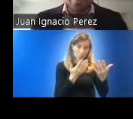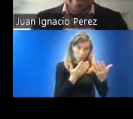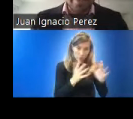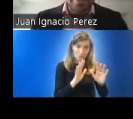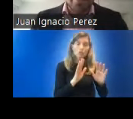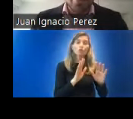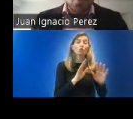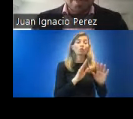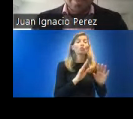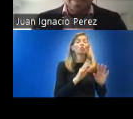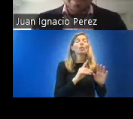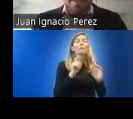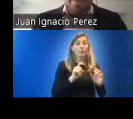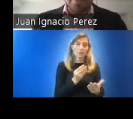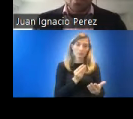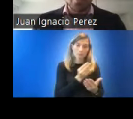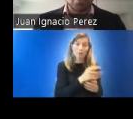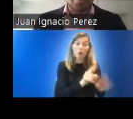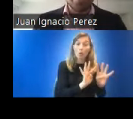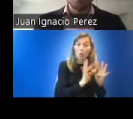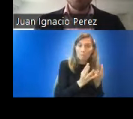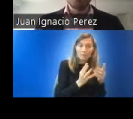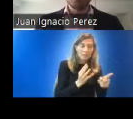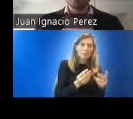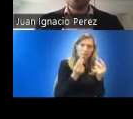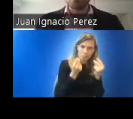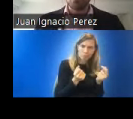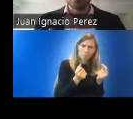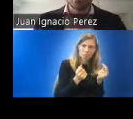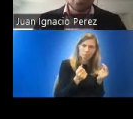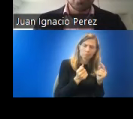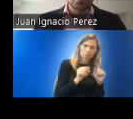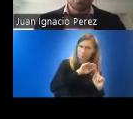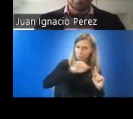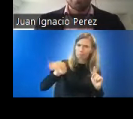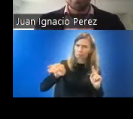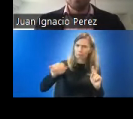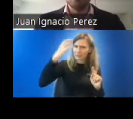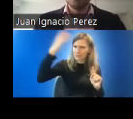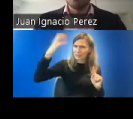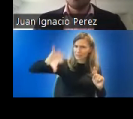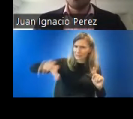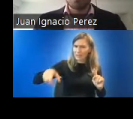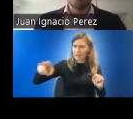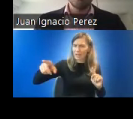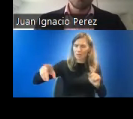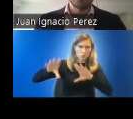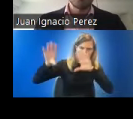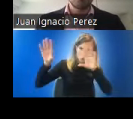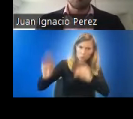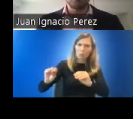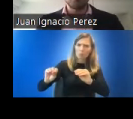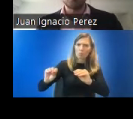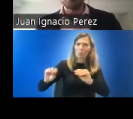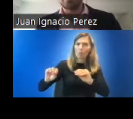immediately react and request the state to stop or to do something to avoid